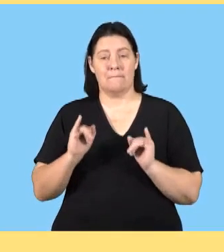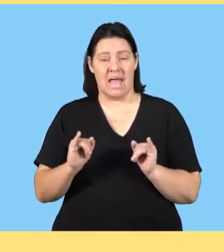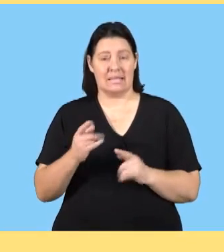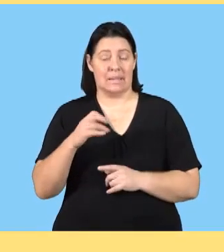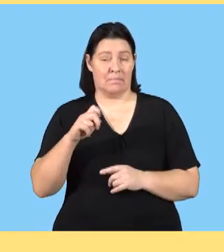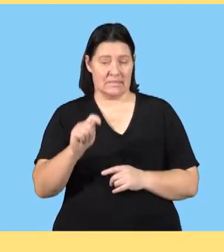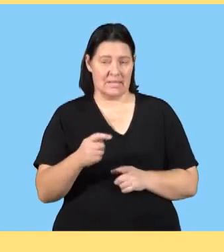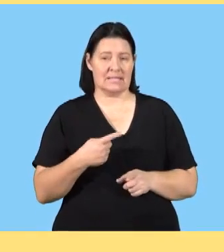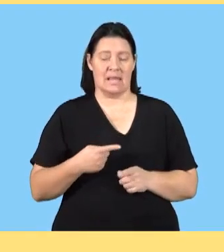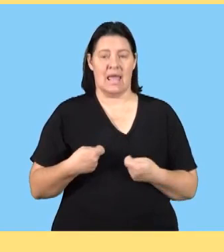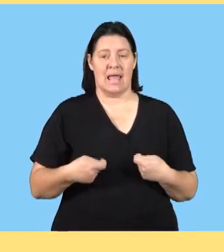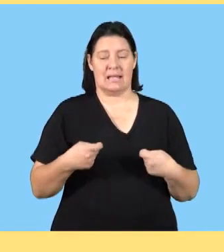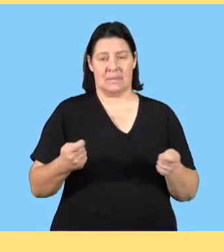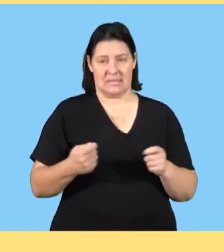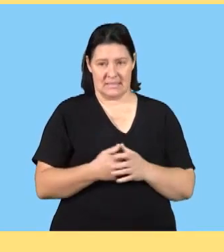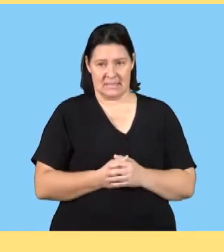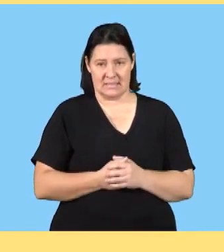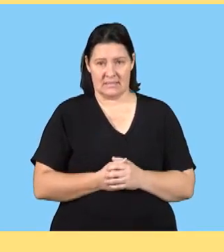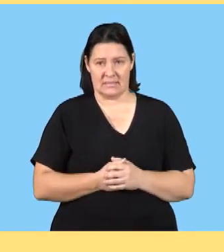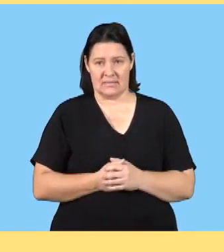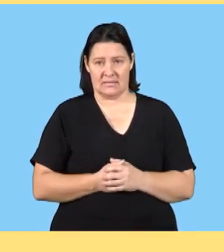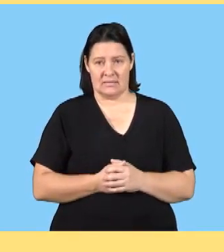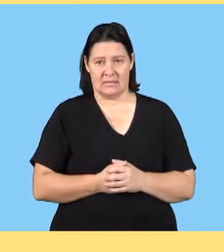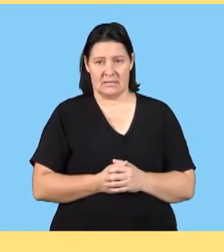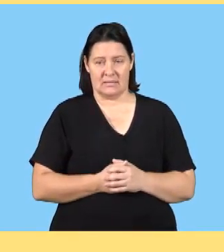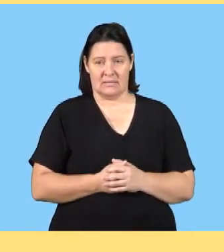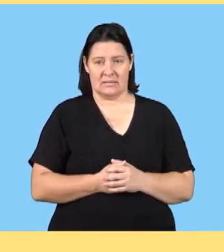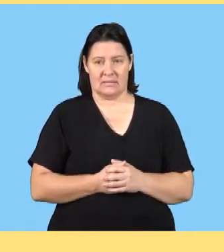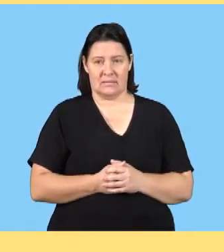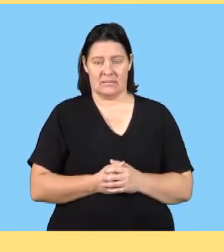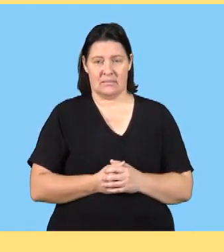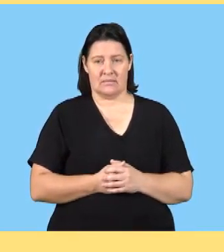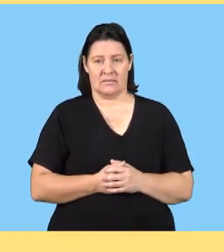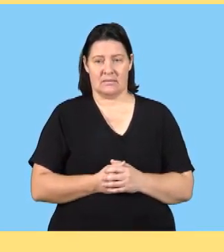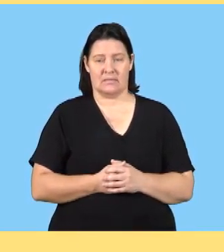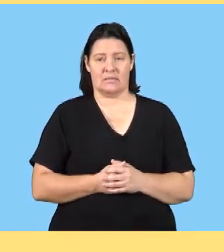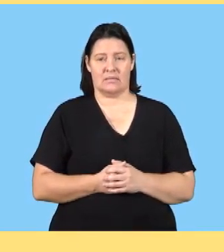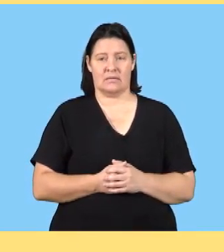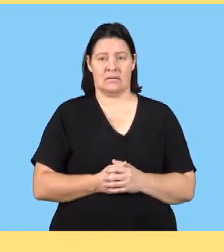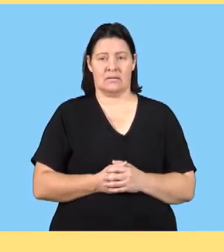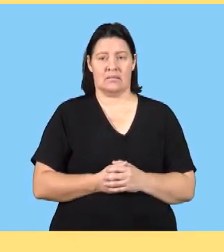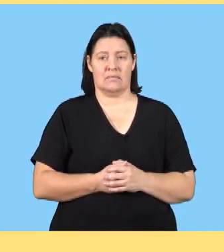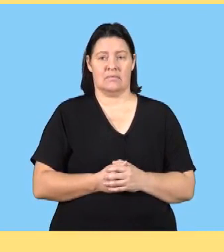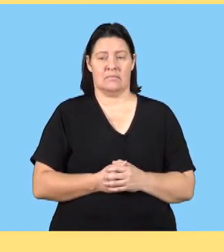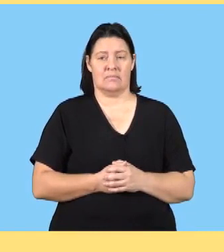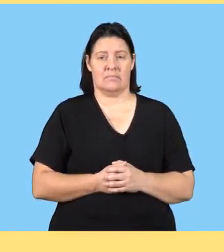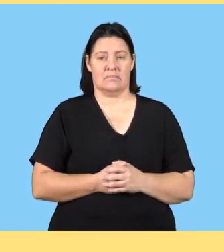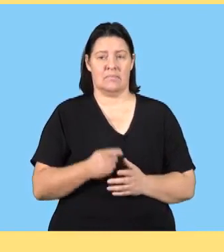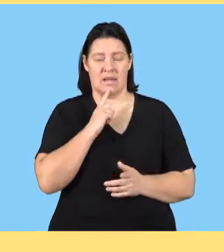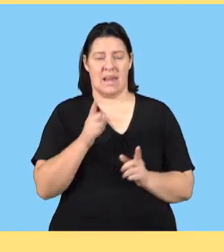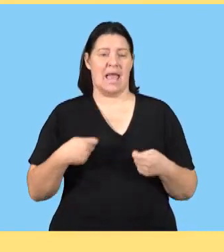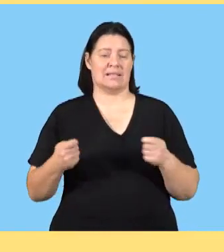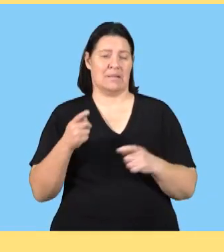is an expense. So here it is bad debts. Yes. And bad debts is